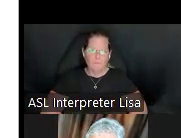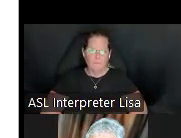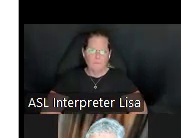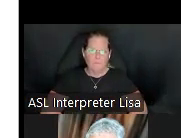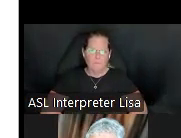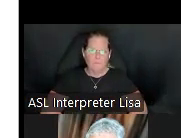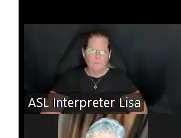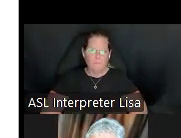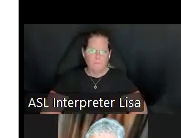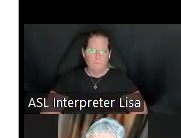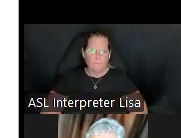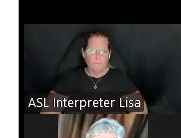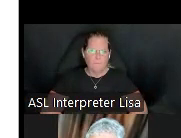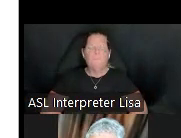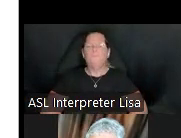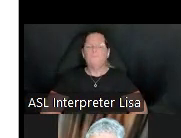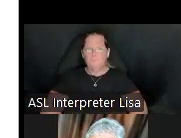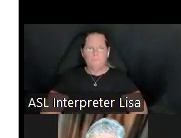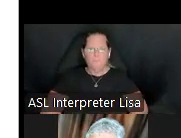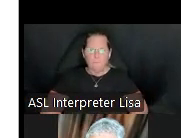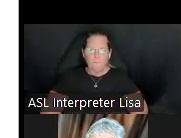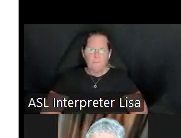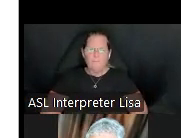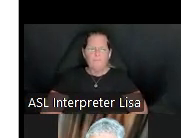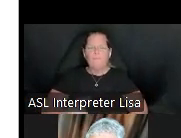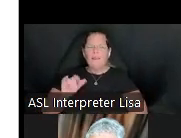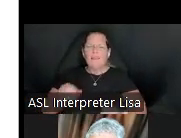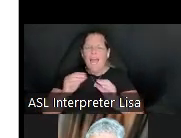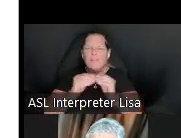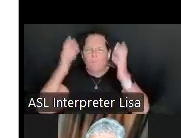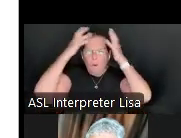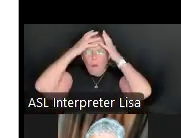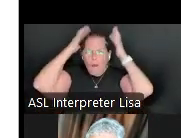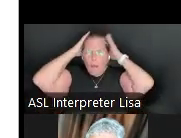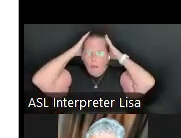you can go on to the next slide. So that was a little bit about the anatomy of the brain.